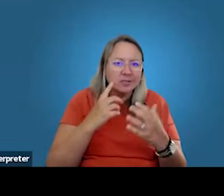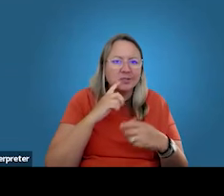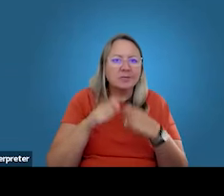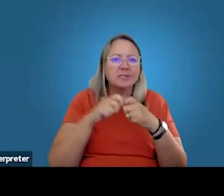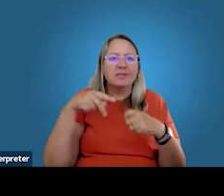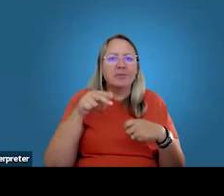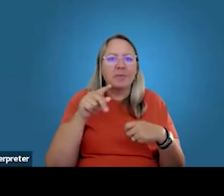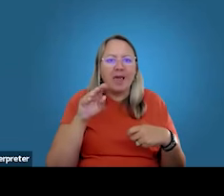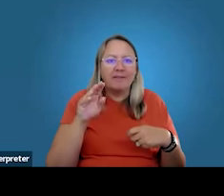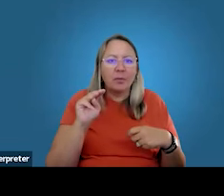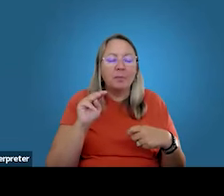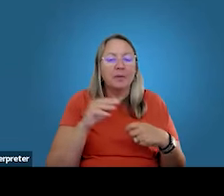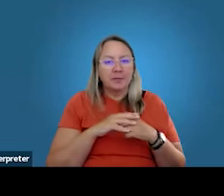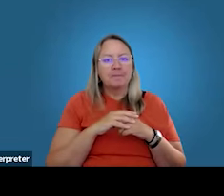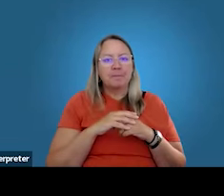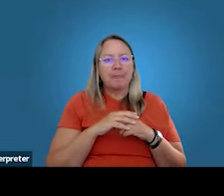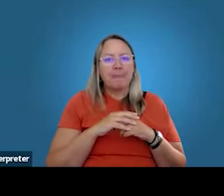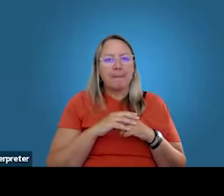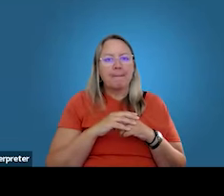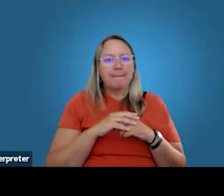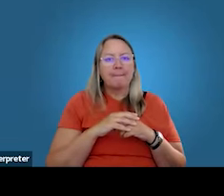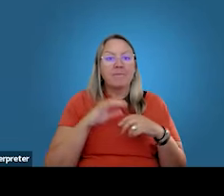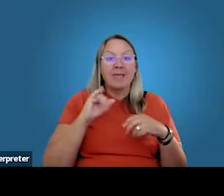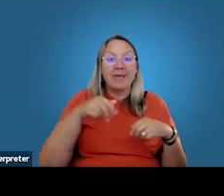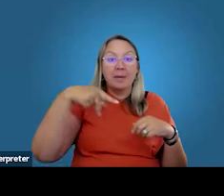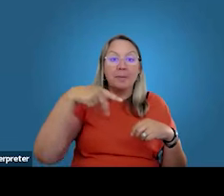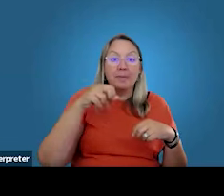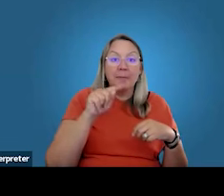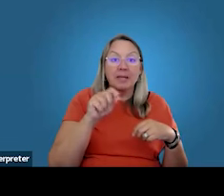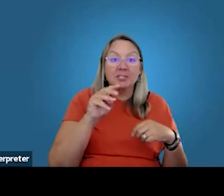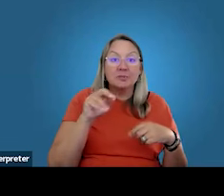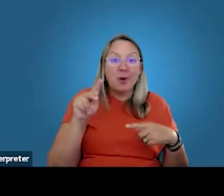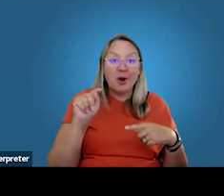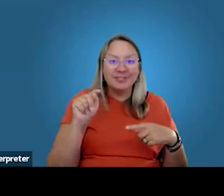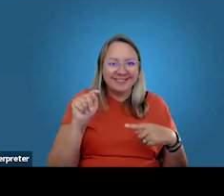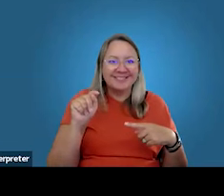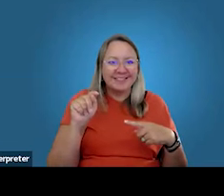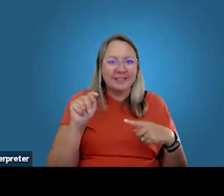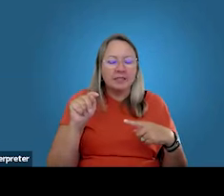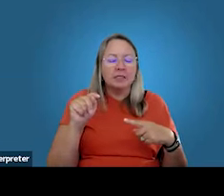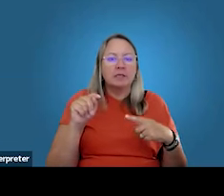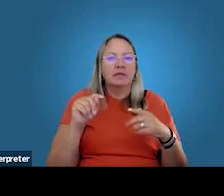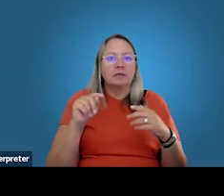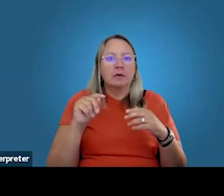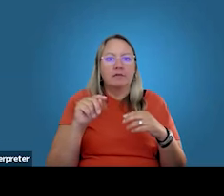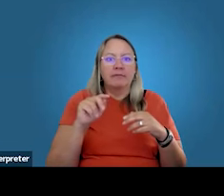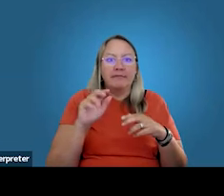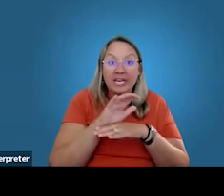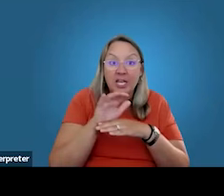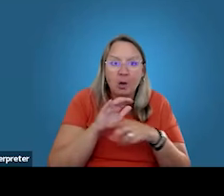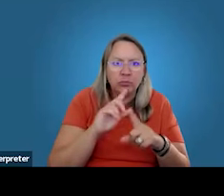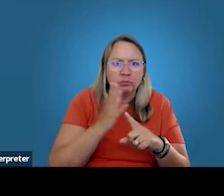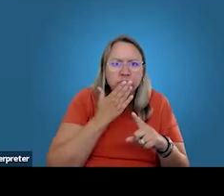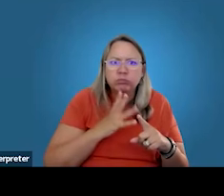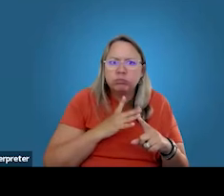platform. That Pets United strategy was a really good one because they had an overall goal of their communication, but they appeared in